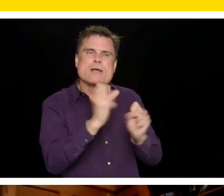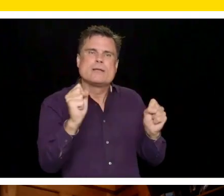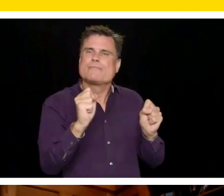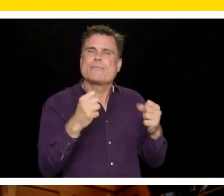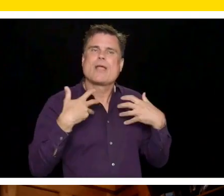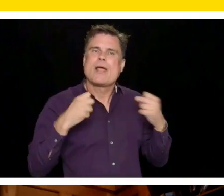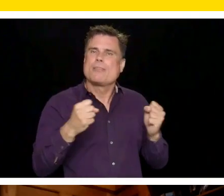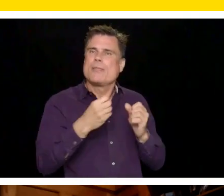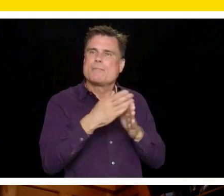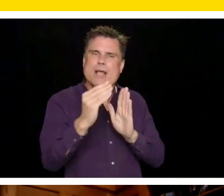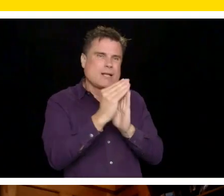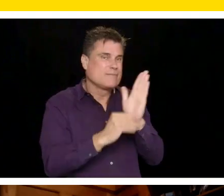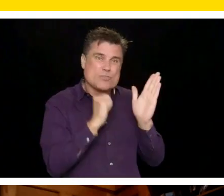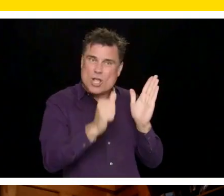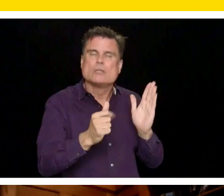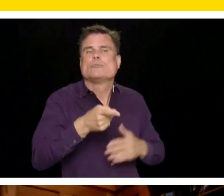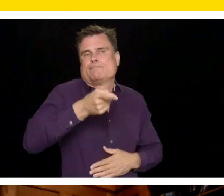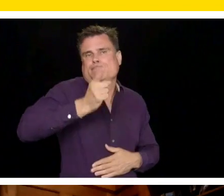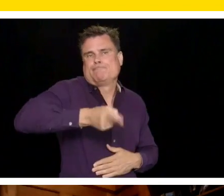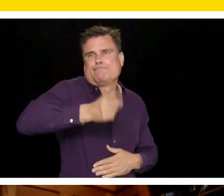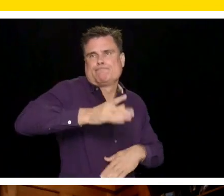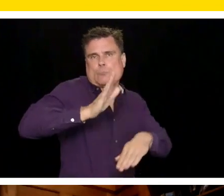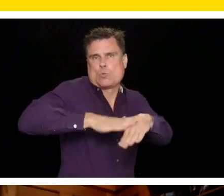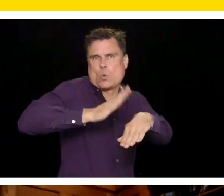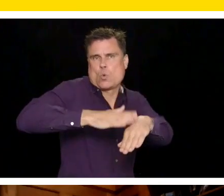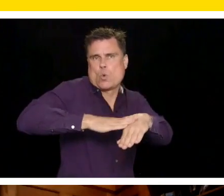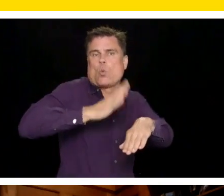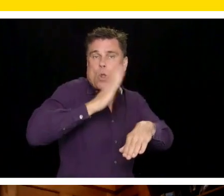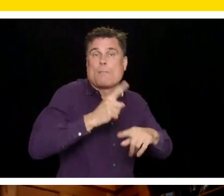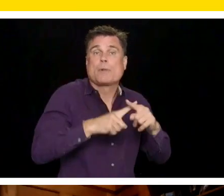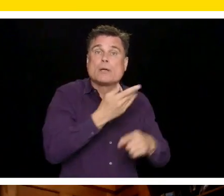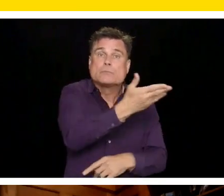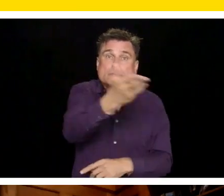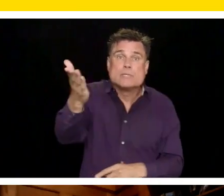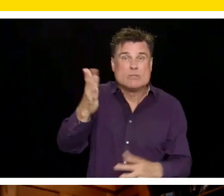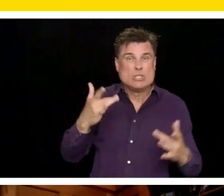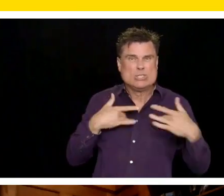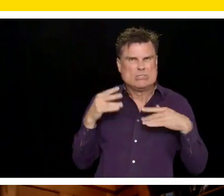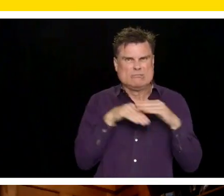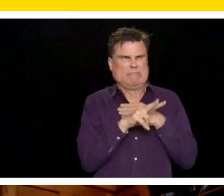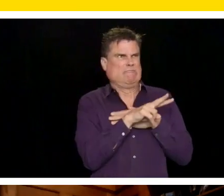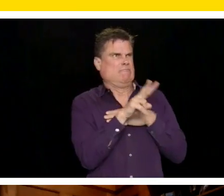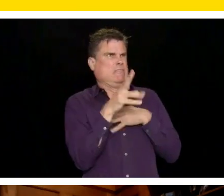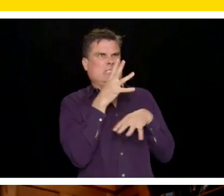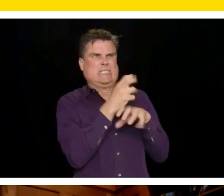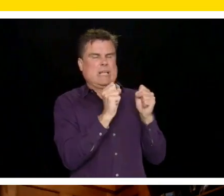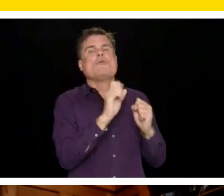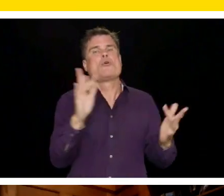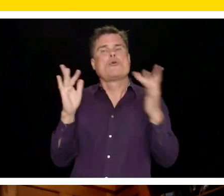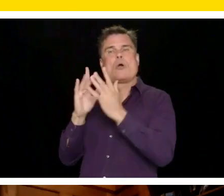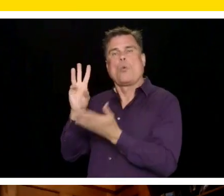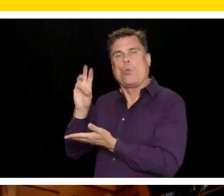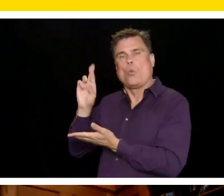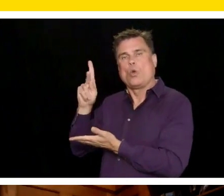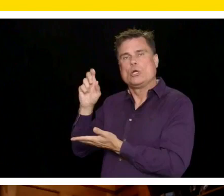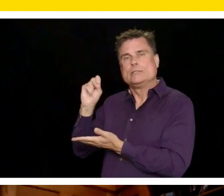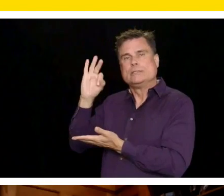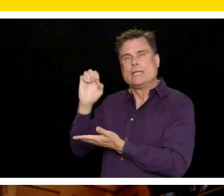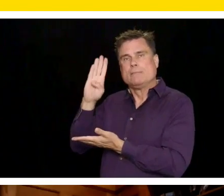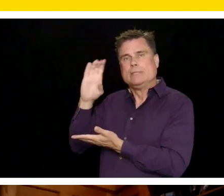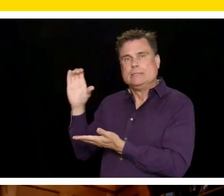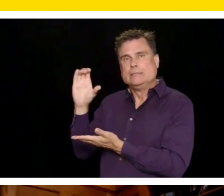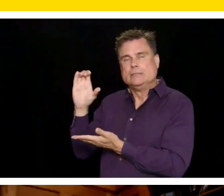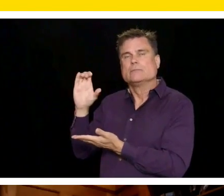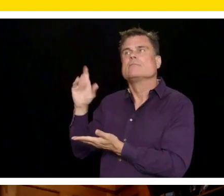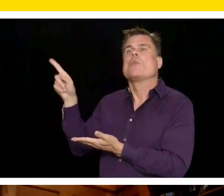that. Thank you, Tom. So the next question is for the Minister. You can see there's a pattern here. Can the